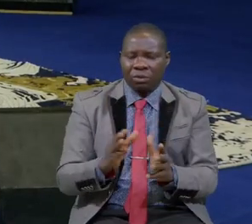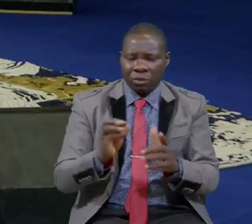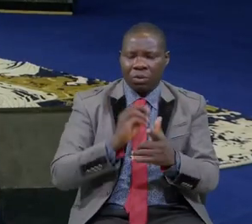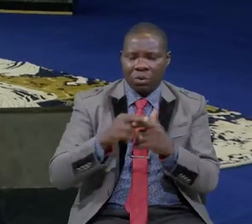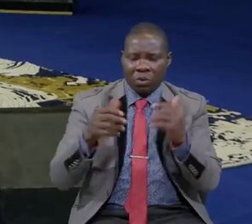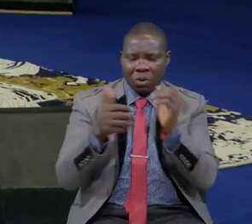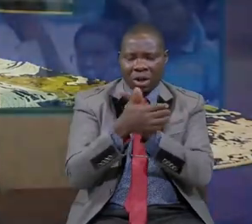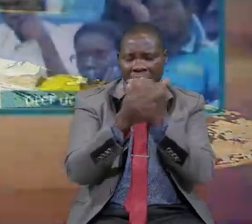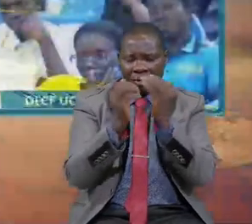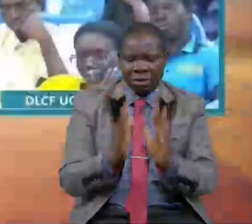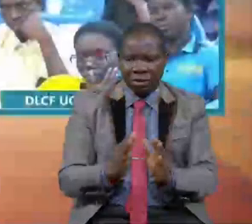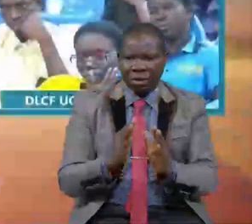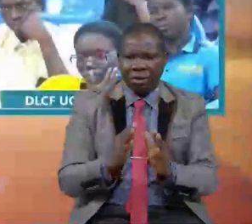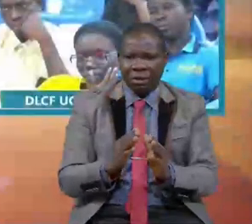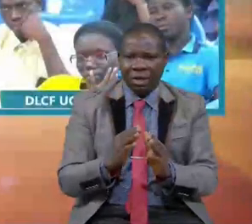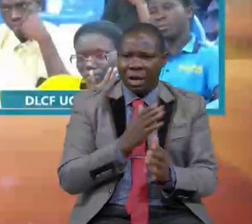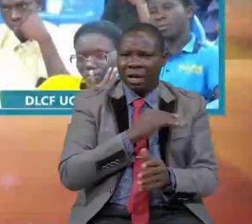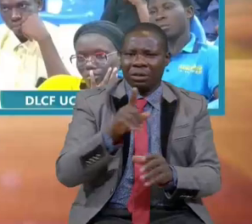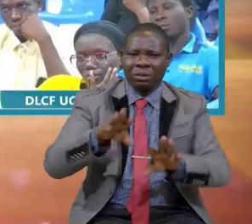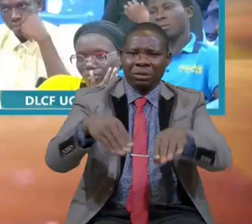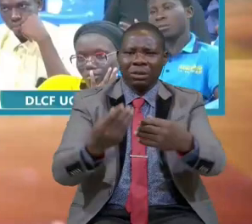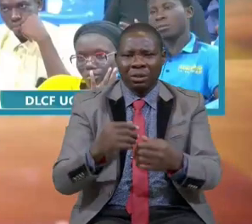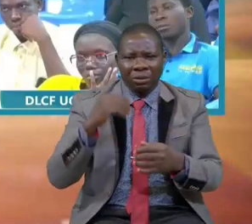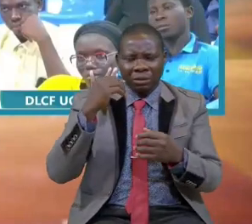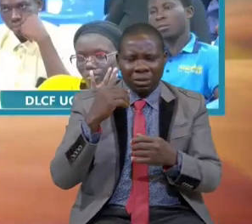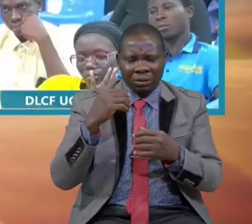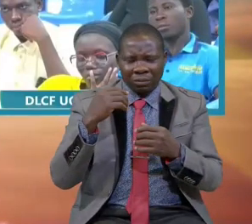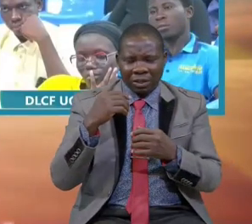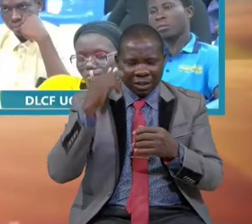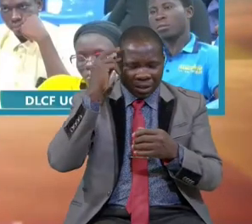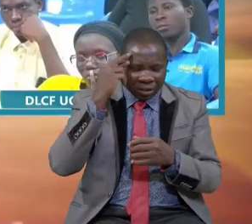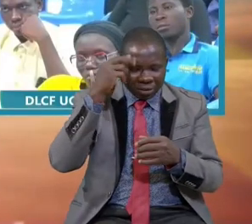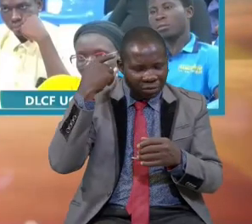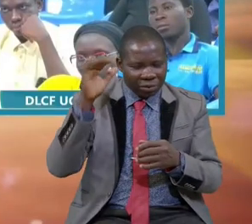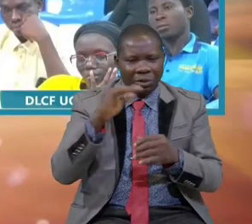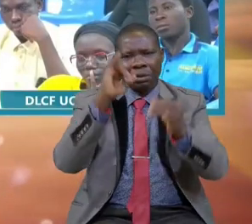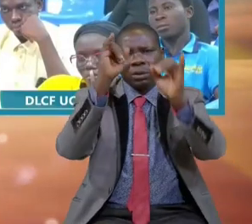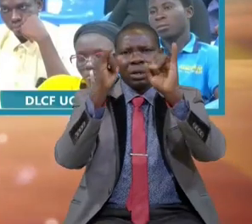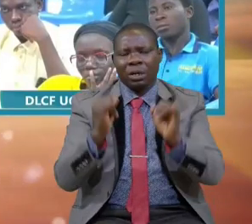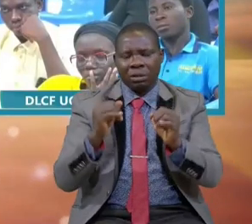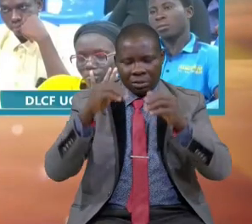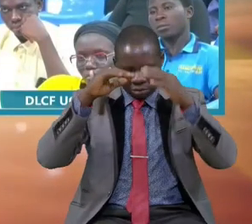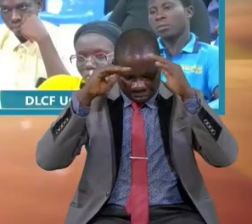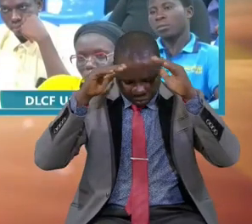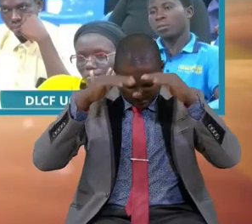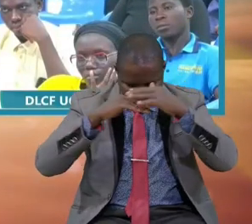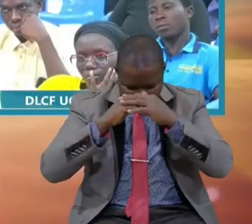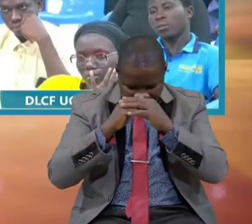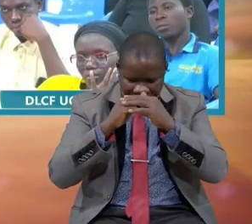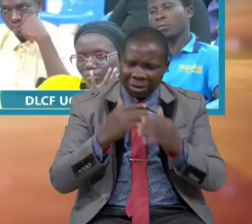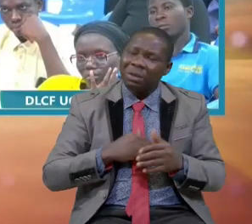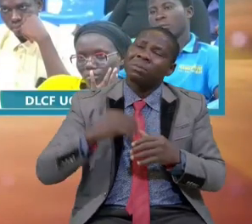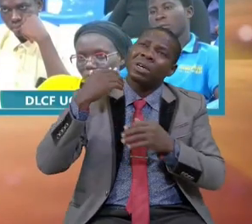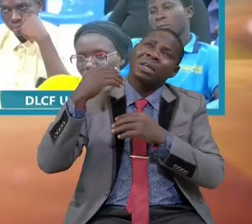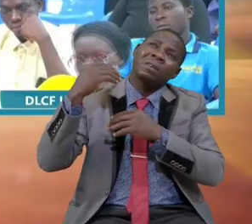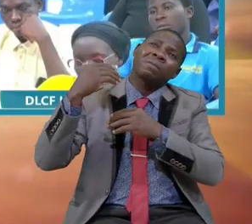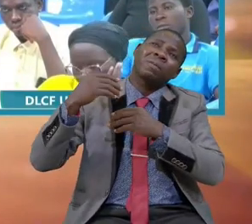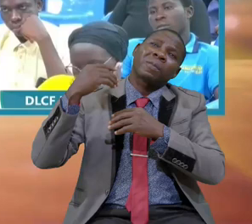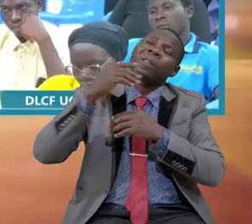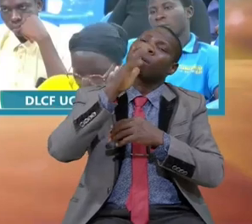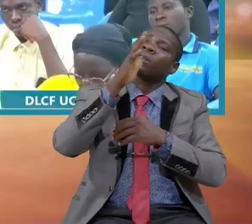give reason for your idol worship. You might say, my grandfather passed it on to my father. My father